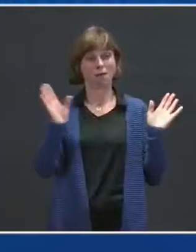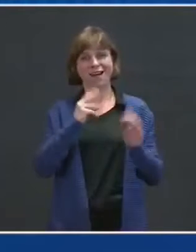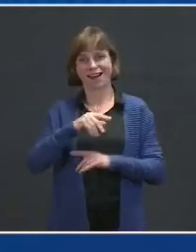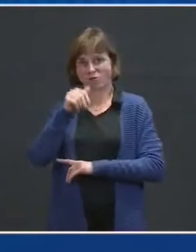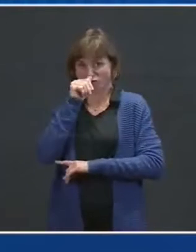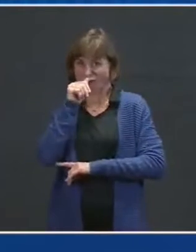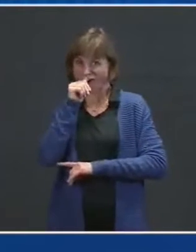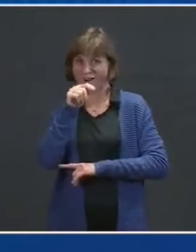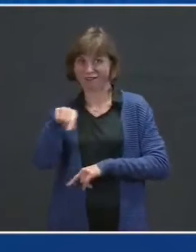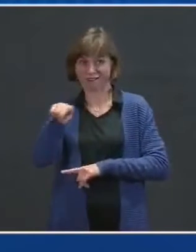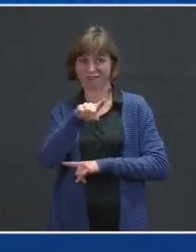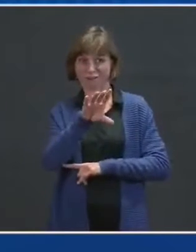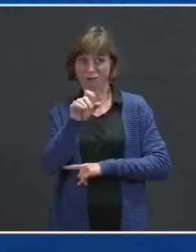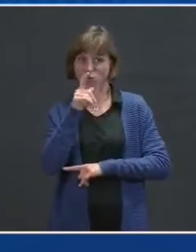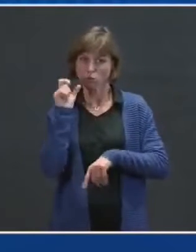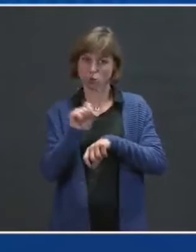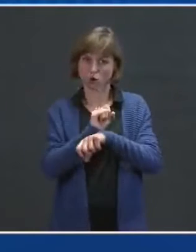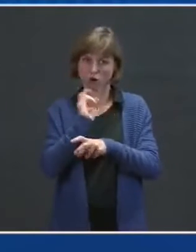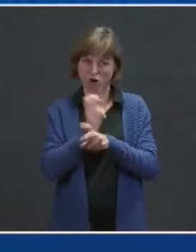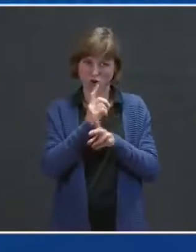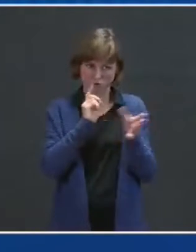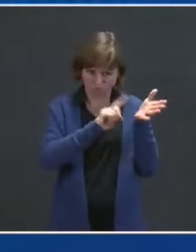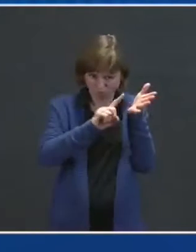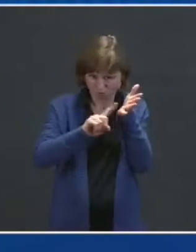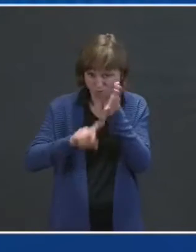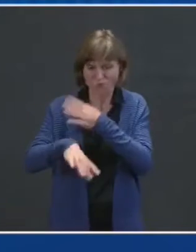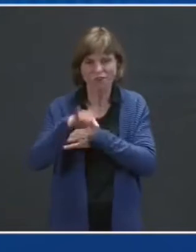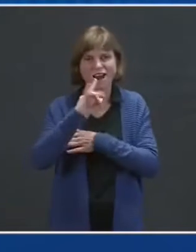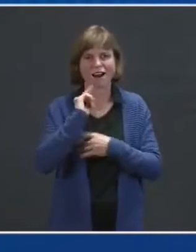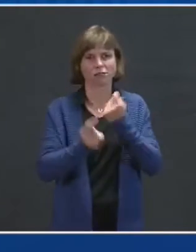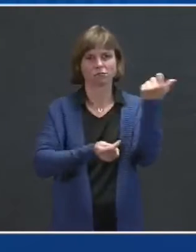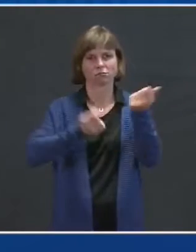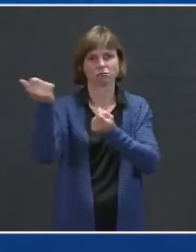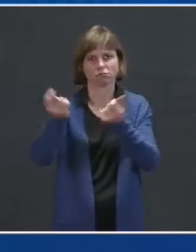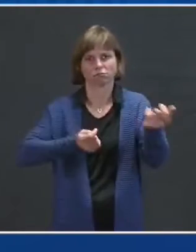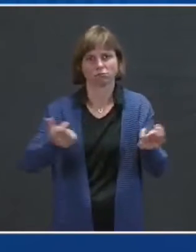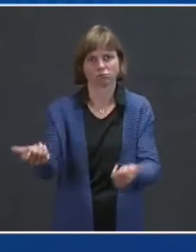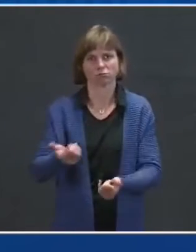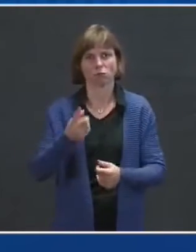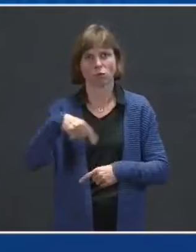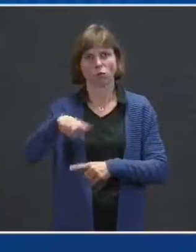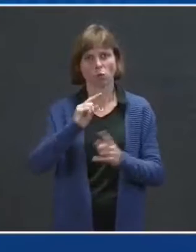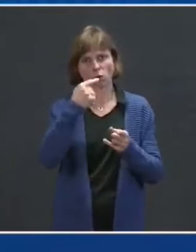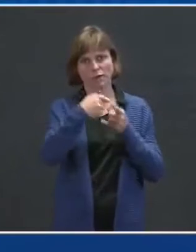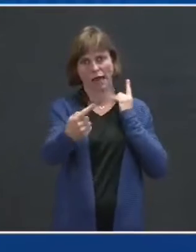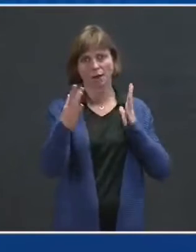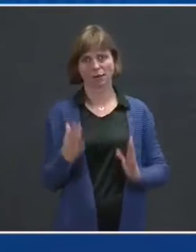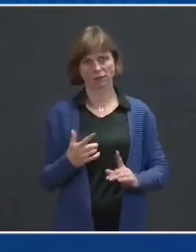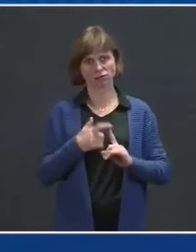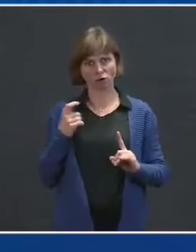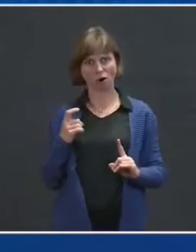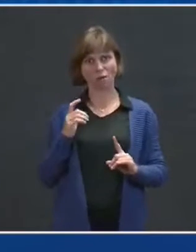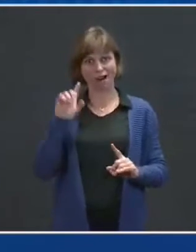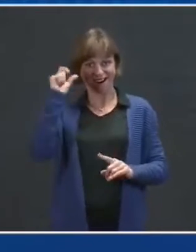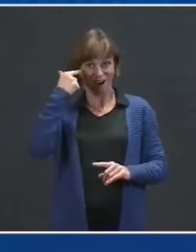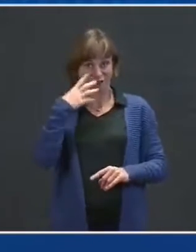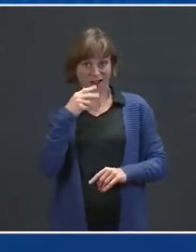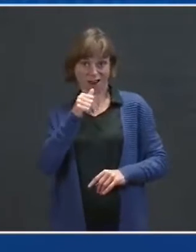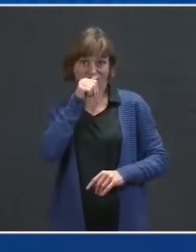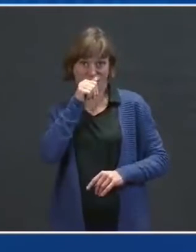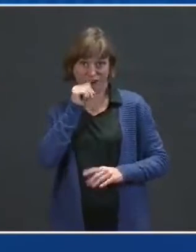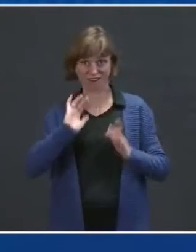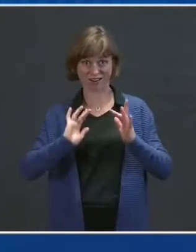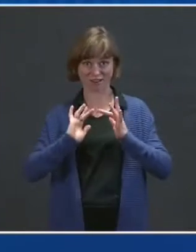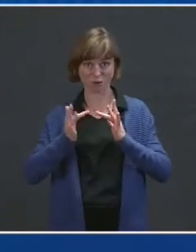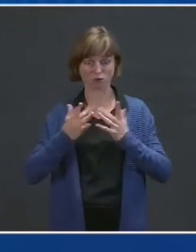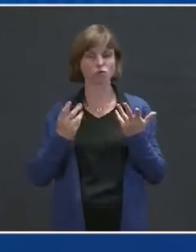hard to find and expel these adversaries from both government and private sector networks. So finally, and most significantly,